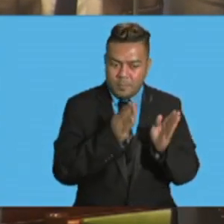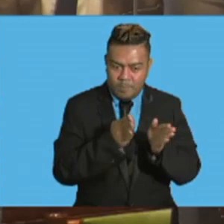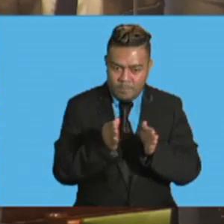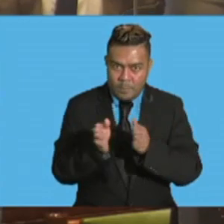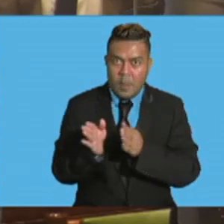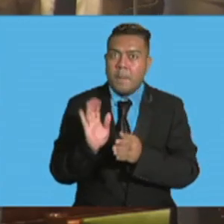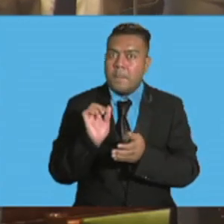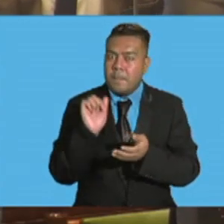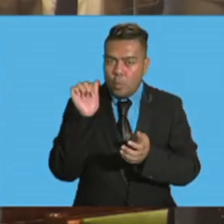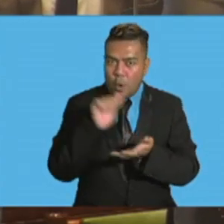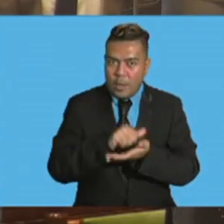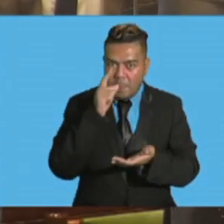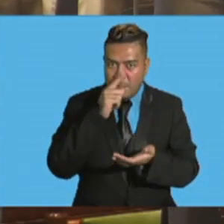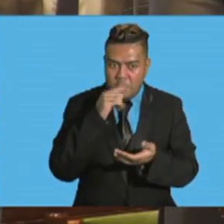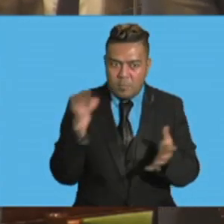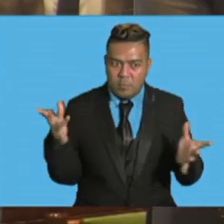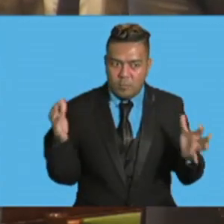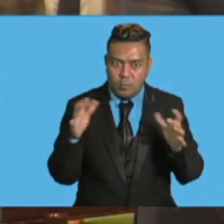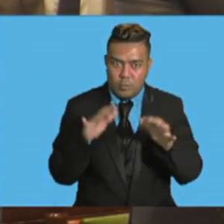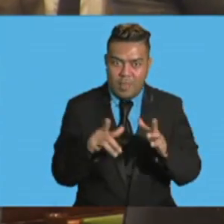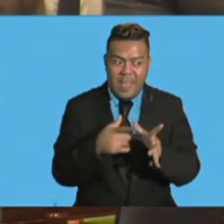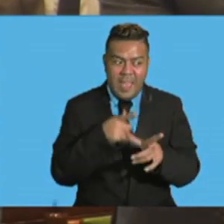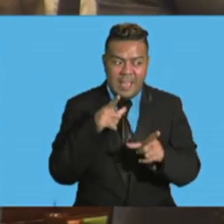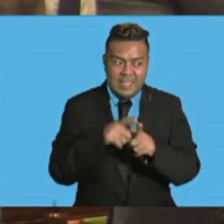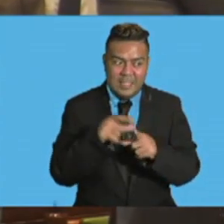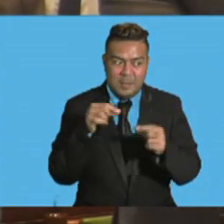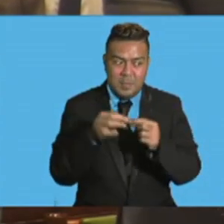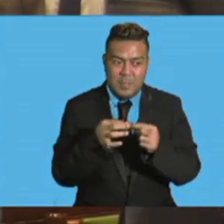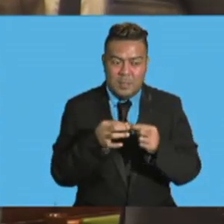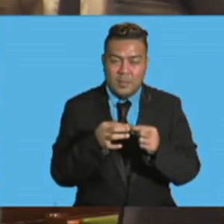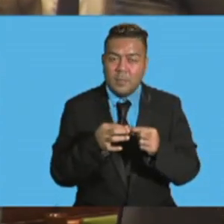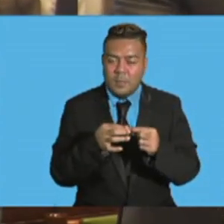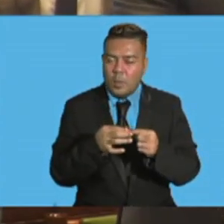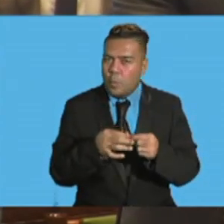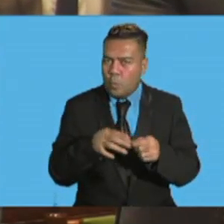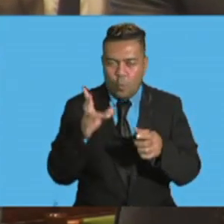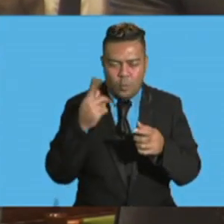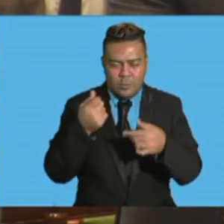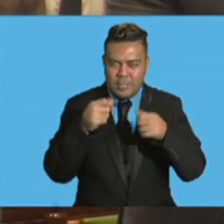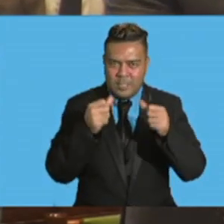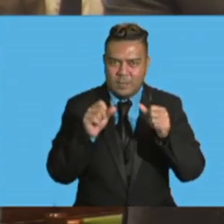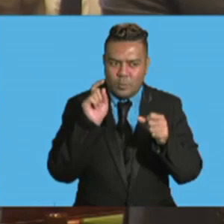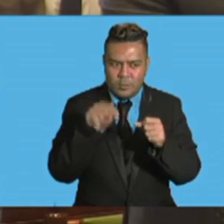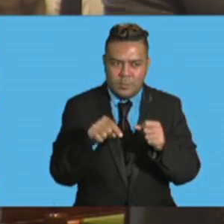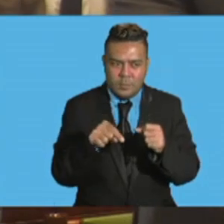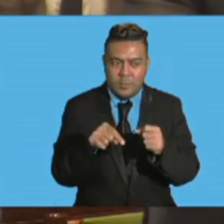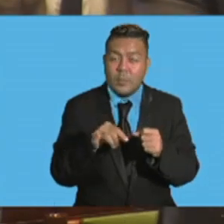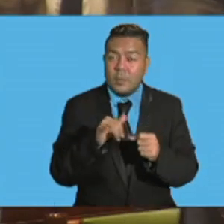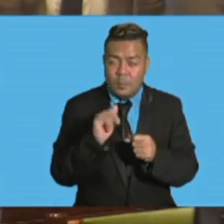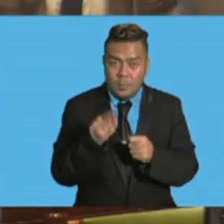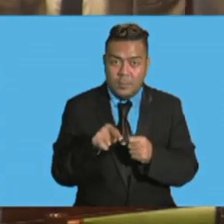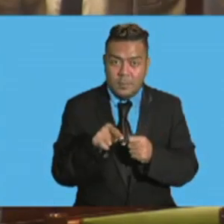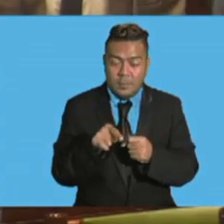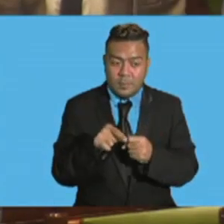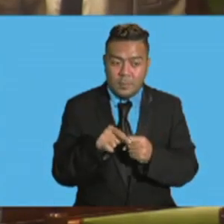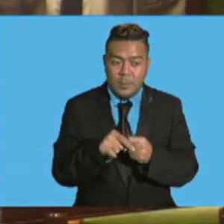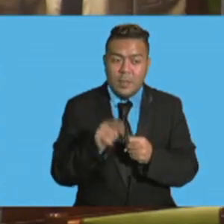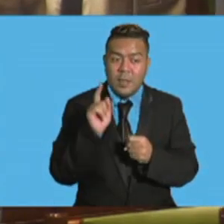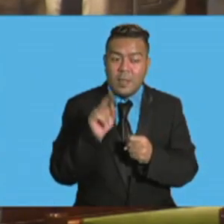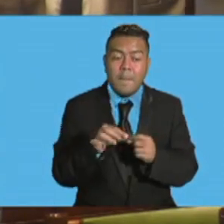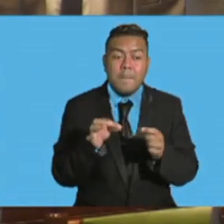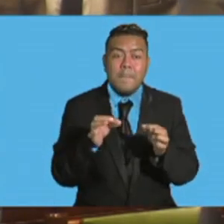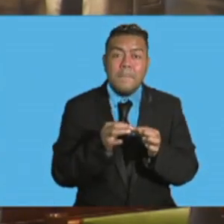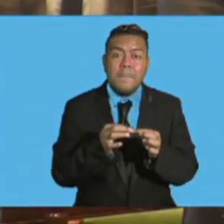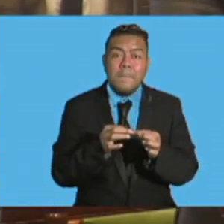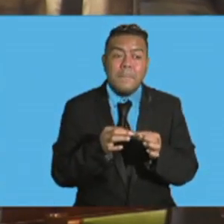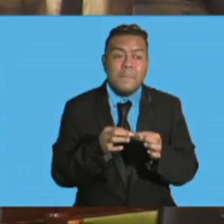garner the right people around her, the ADB conference would not have been successful as it was. By the way, Mr. Speaker, sir, Bernadette